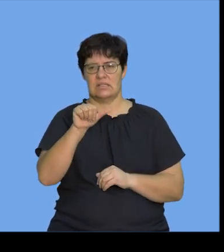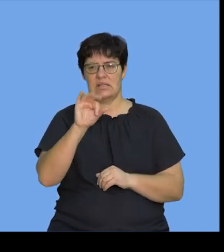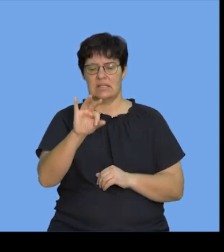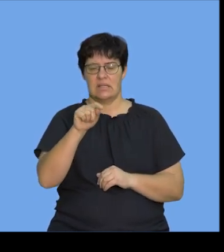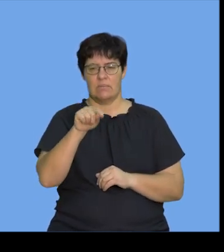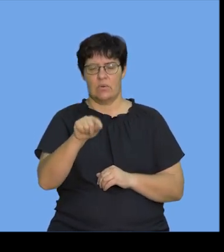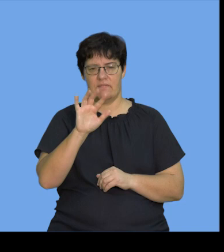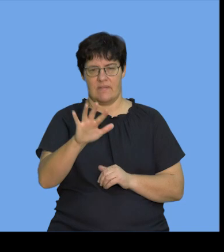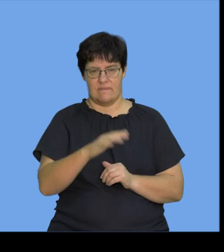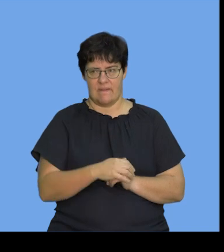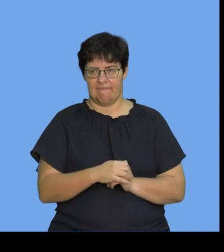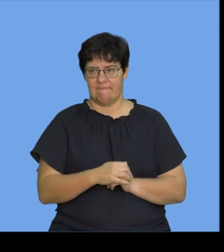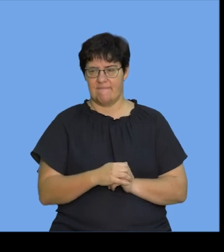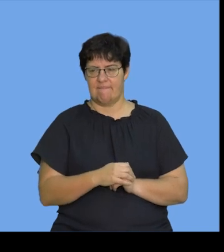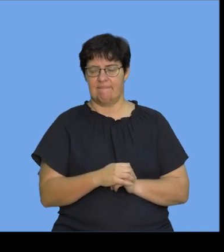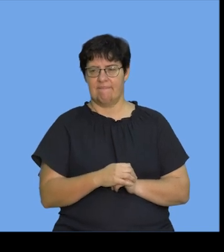263.5.